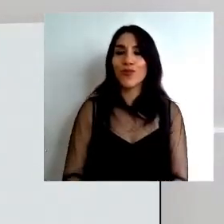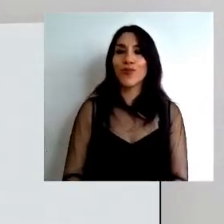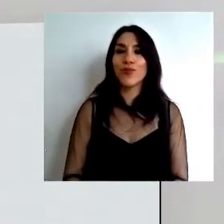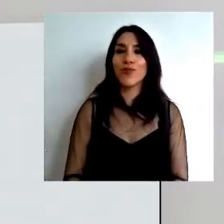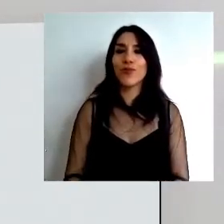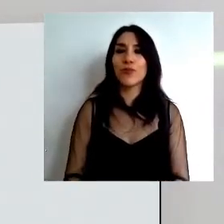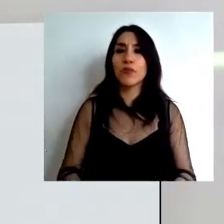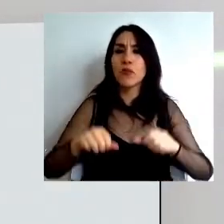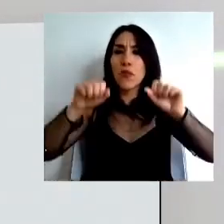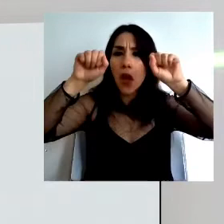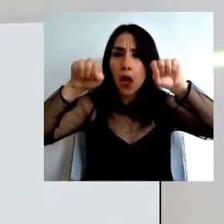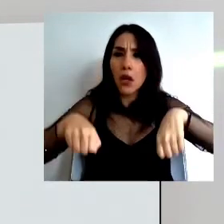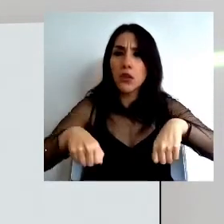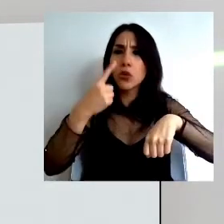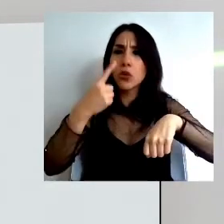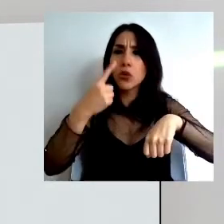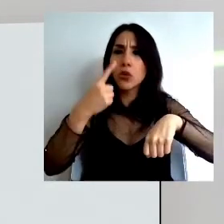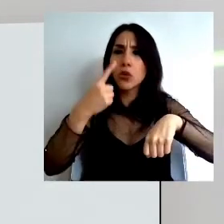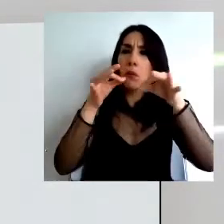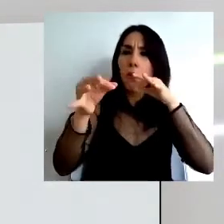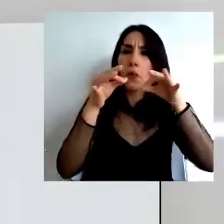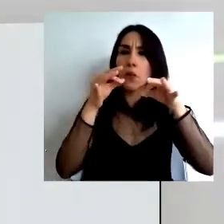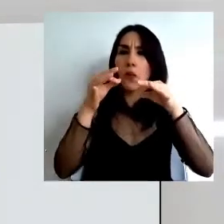already? Yeah. So